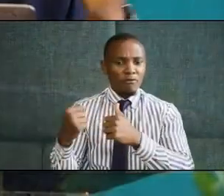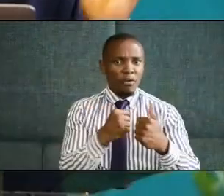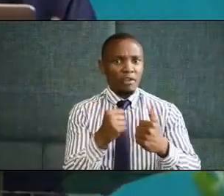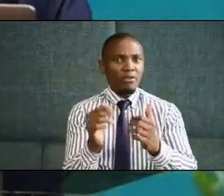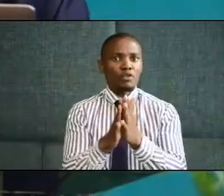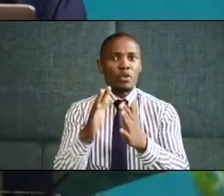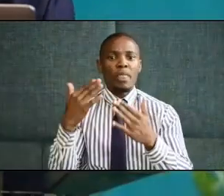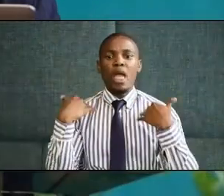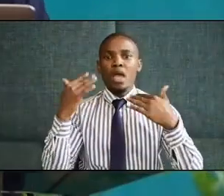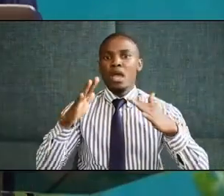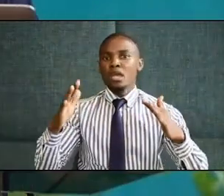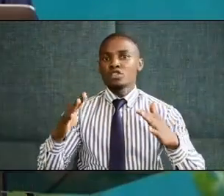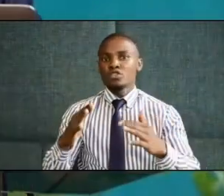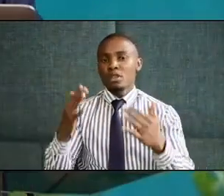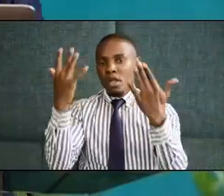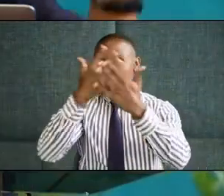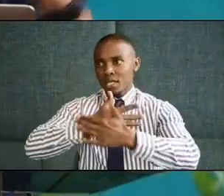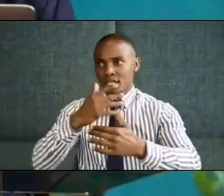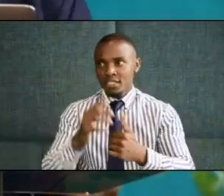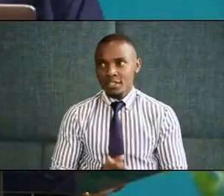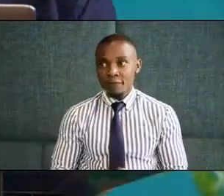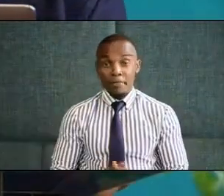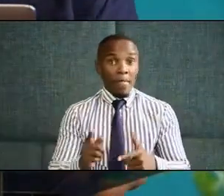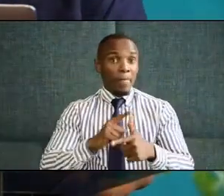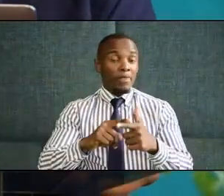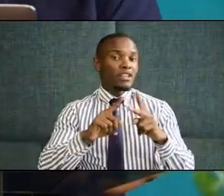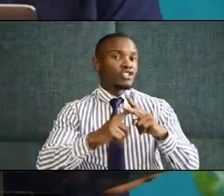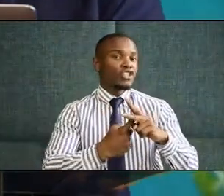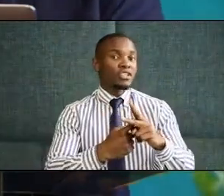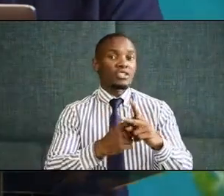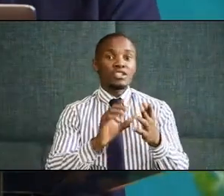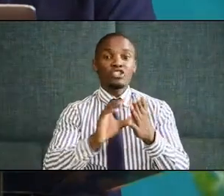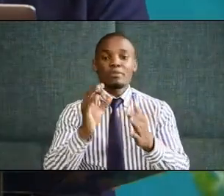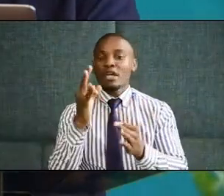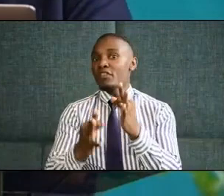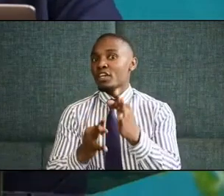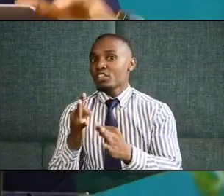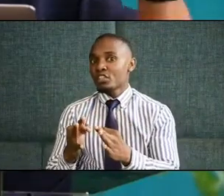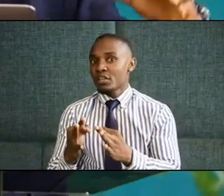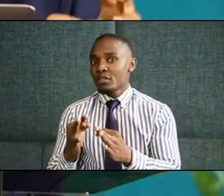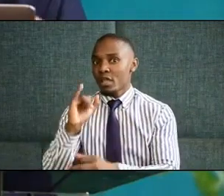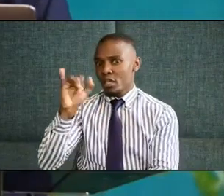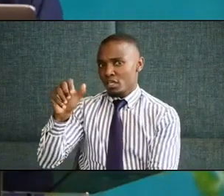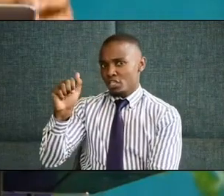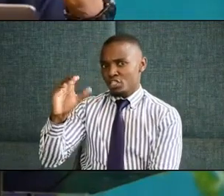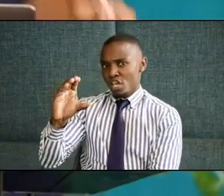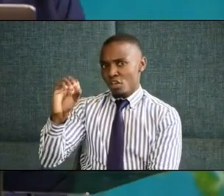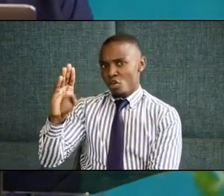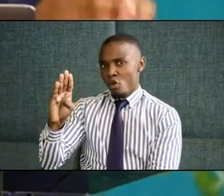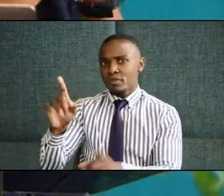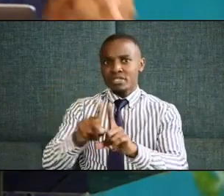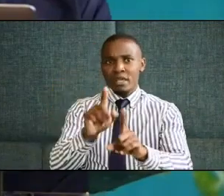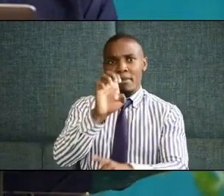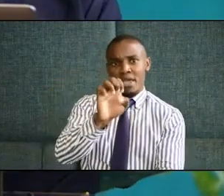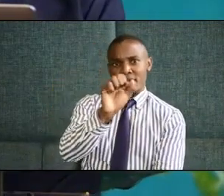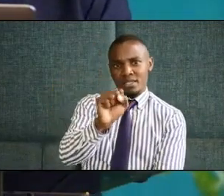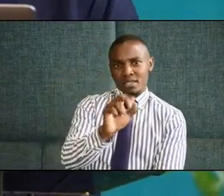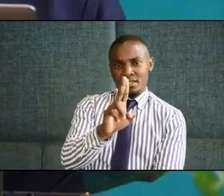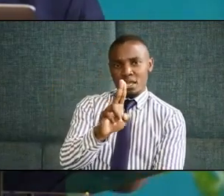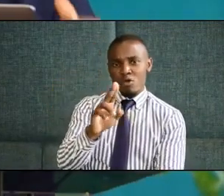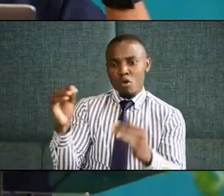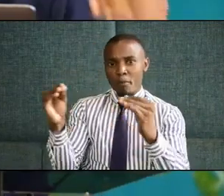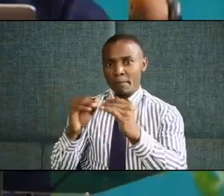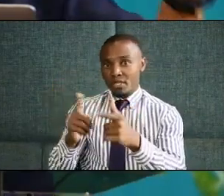angel throughout the night. Genesis chapter 33, Jacob and Esau, they met, and Jacob stayed in